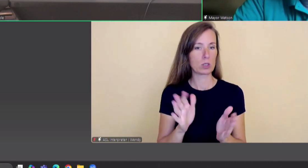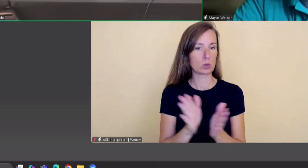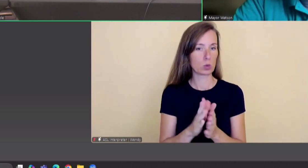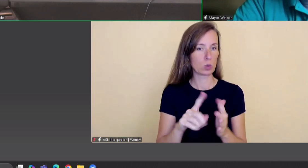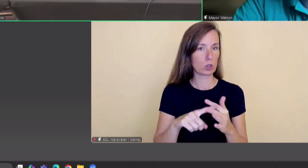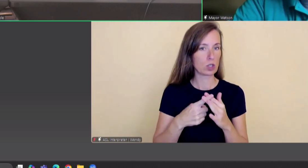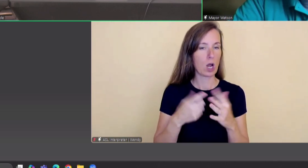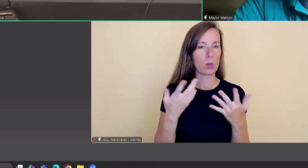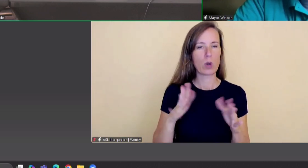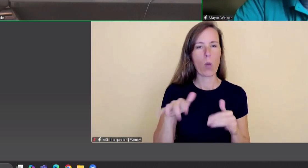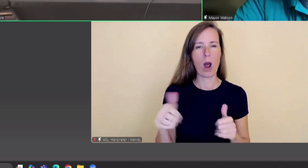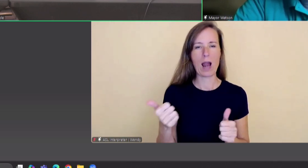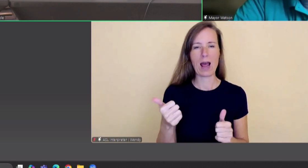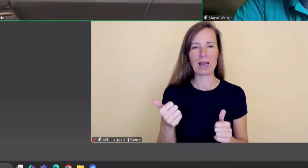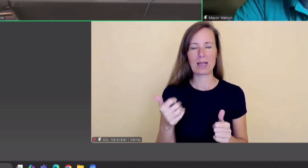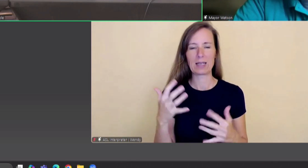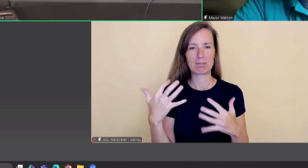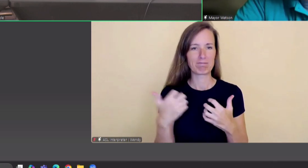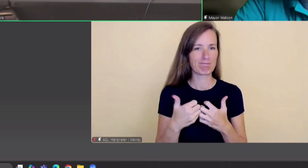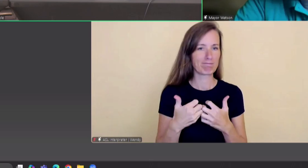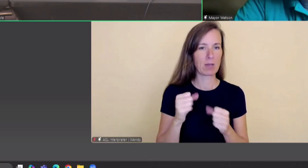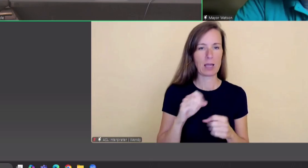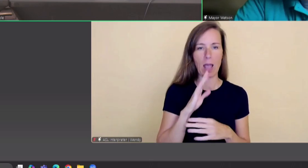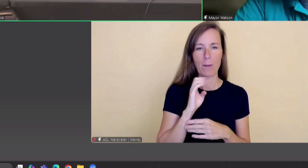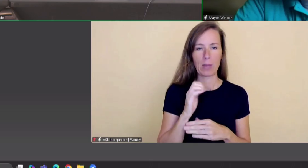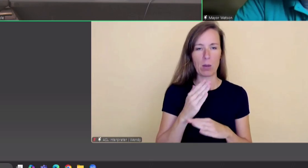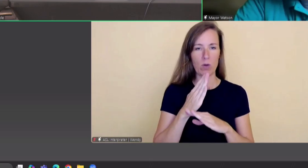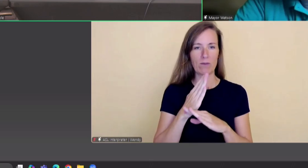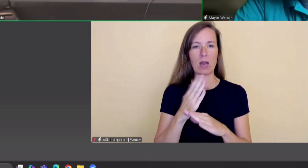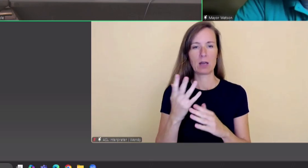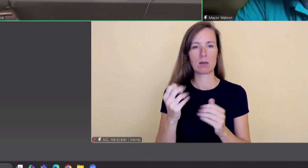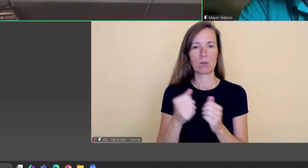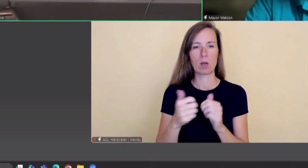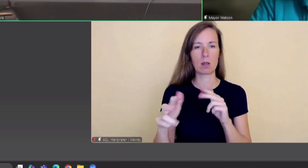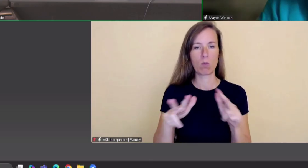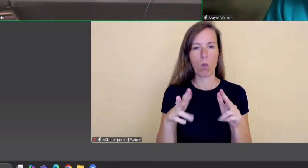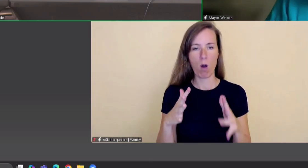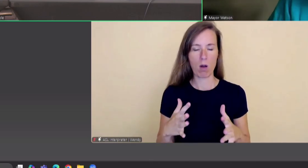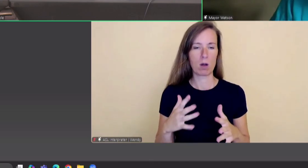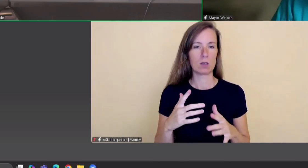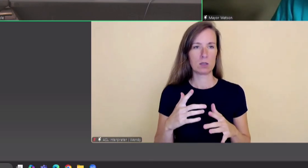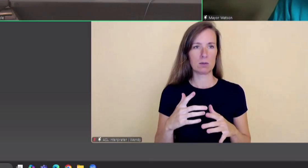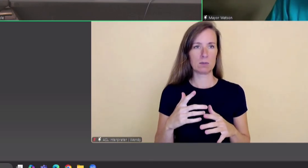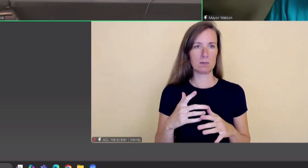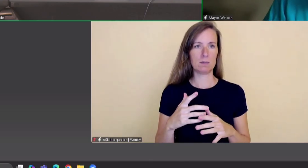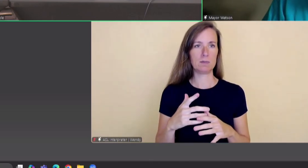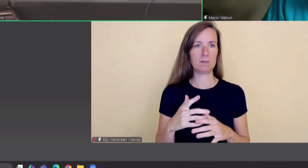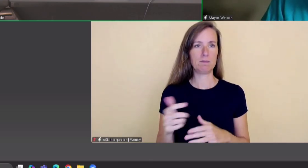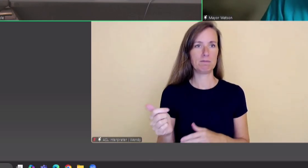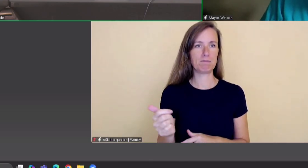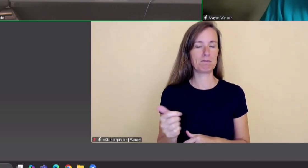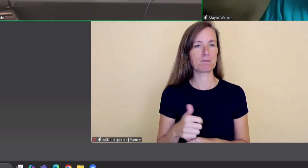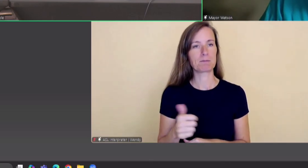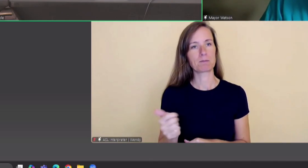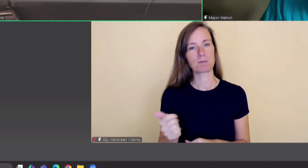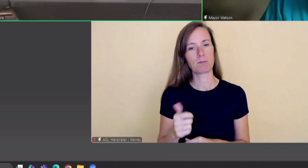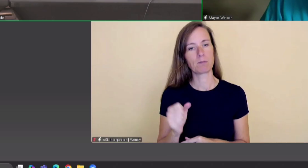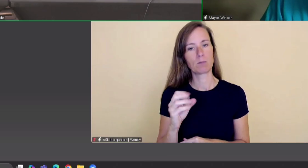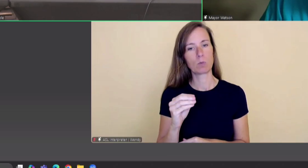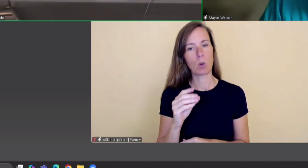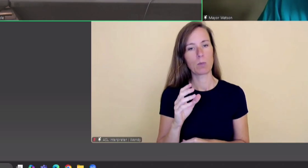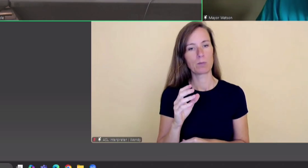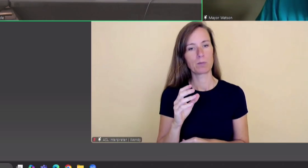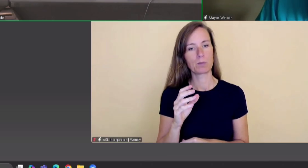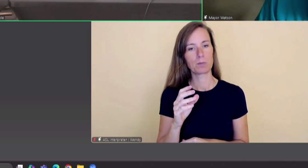can be prevented with some of our walkers and stuff going to school. So that's what I would like to see, not necessarily for the September meeting,